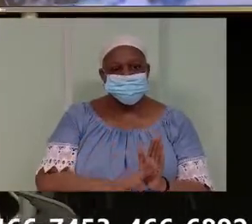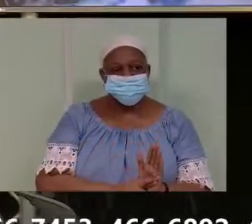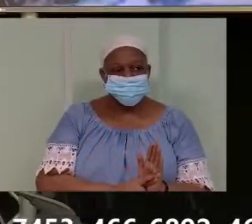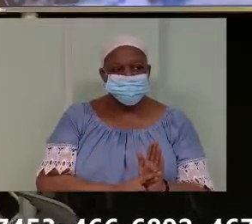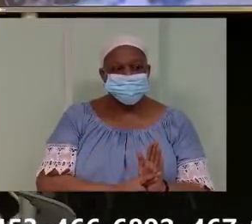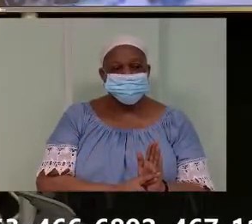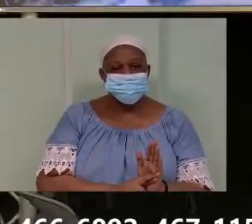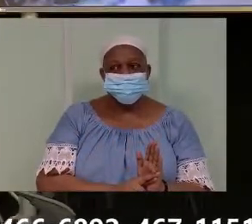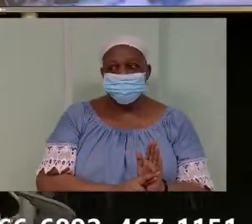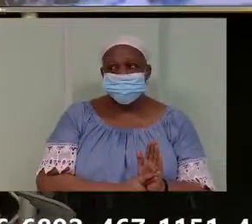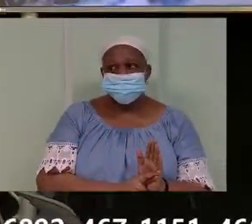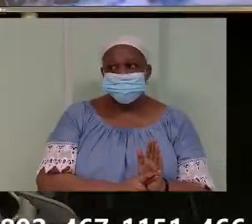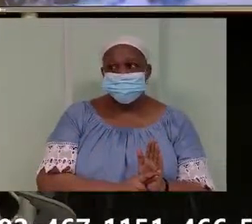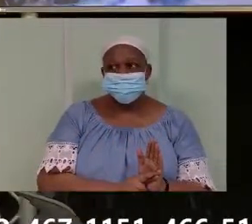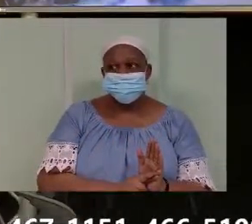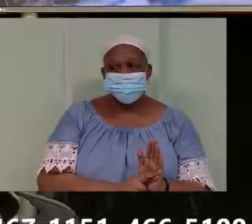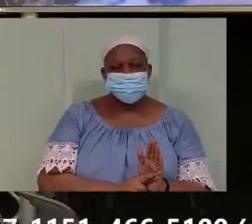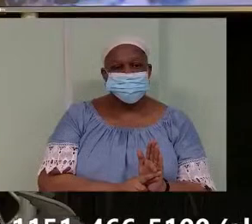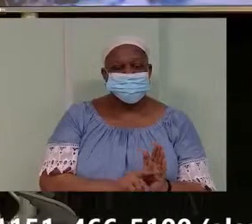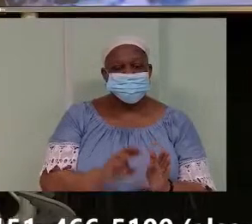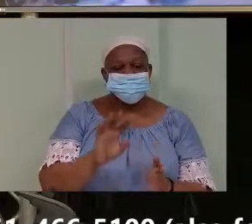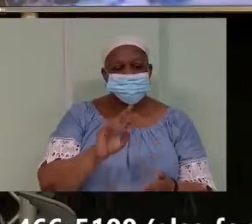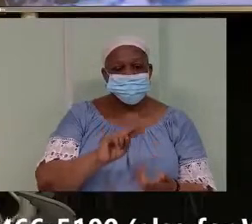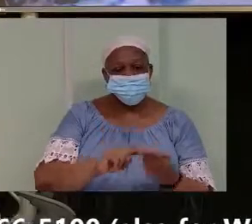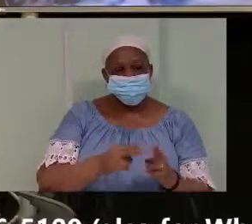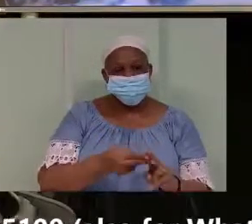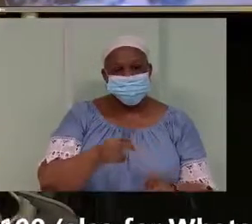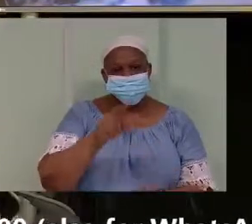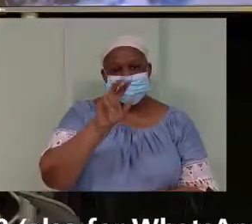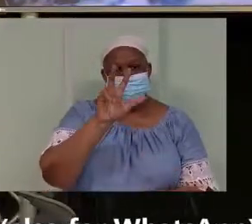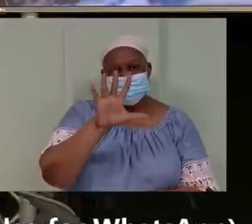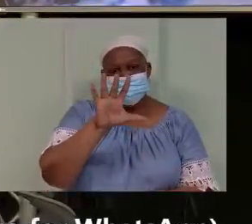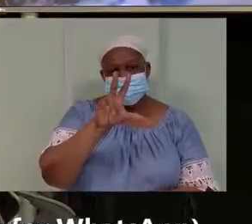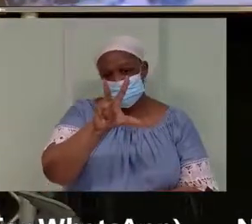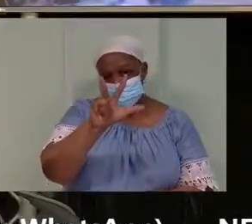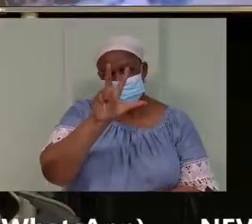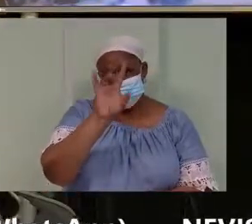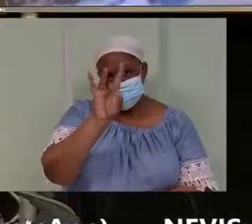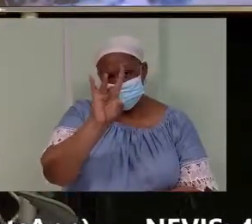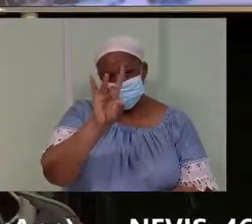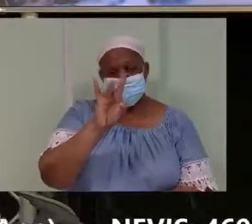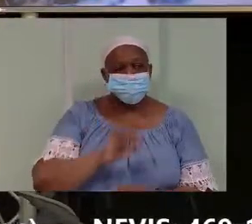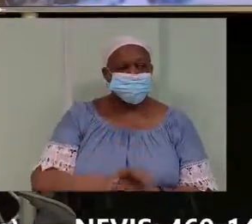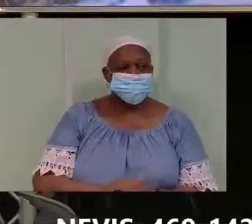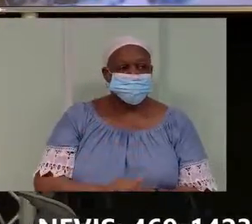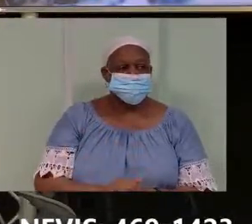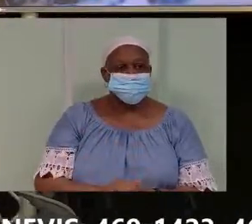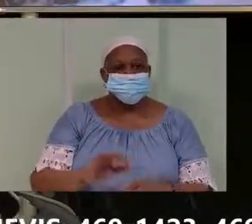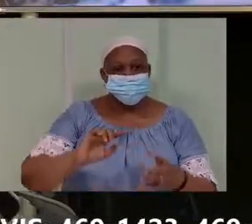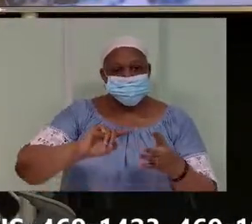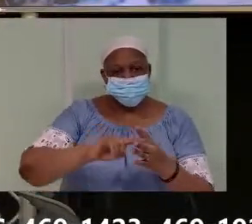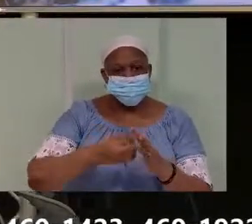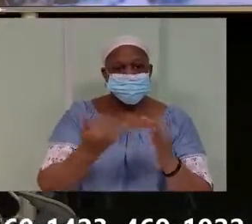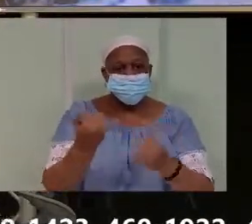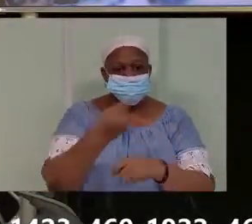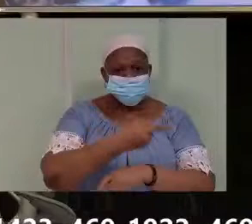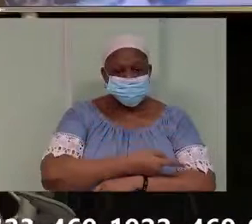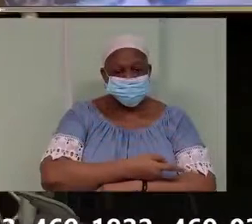regulations number 38 came into effect today.